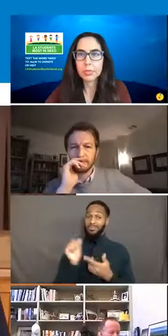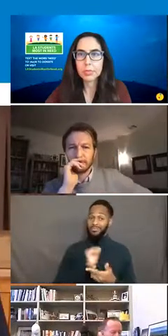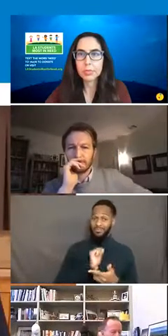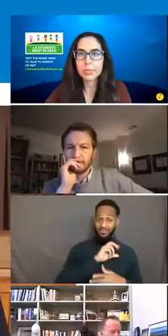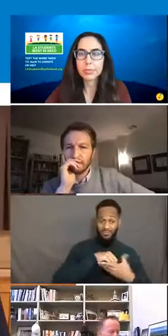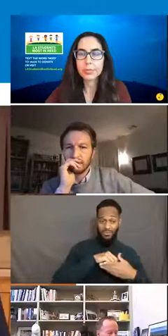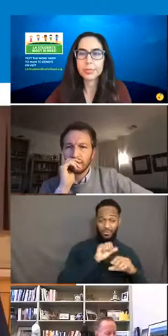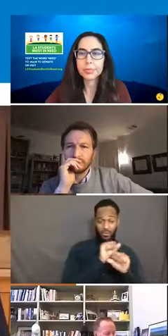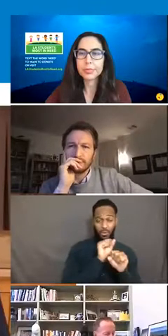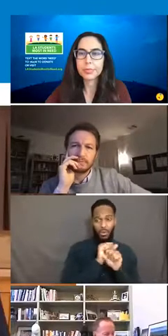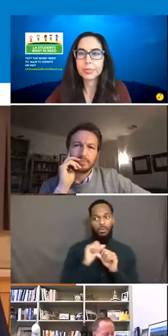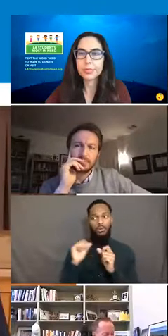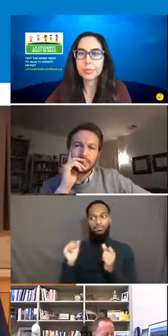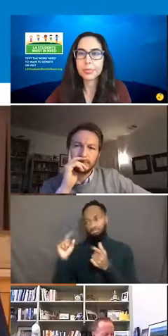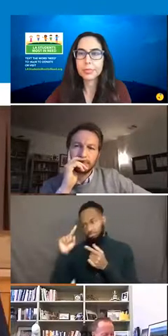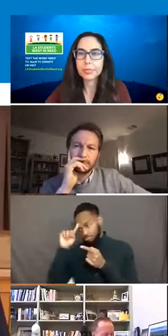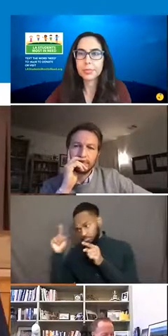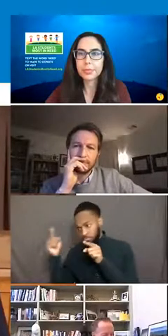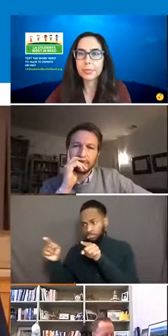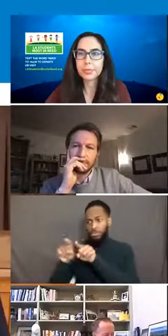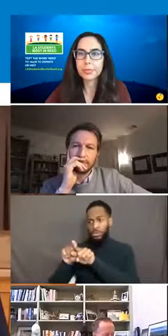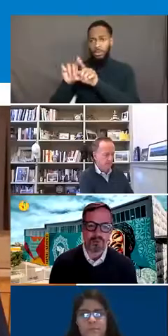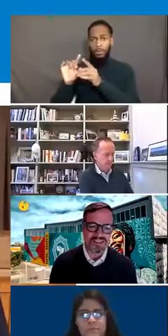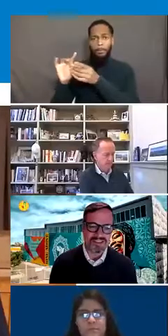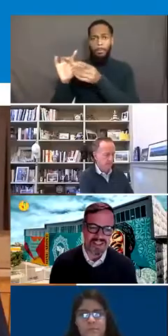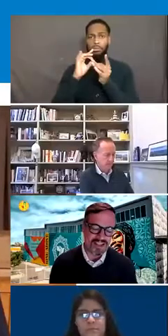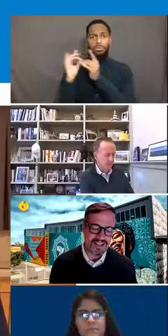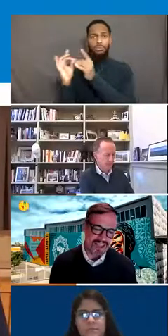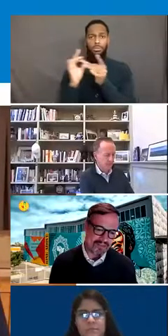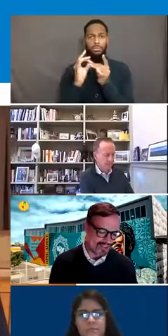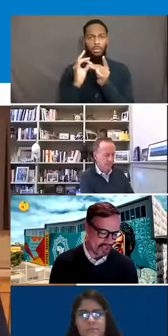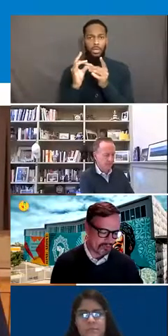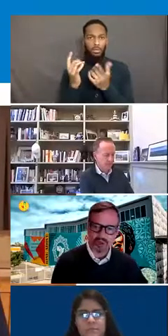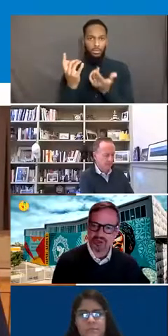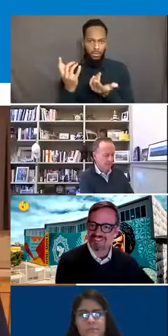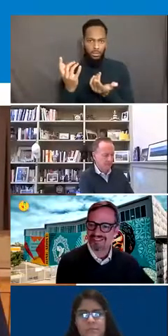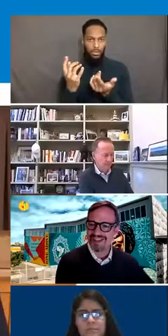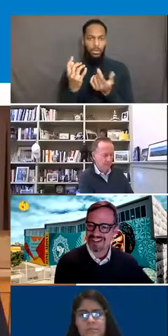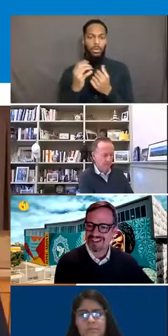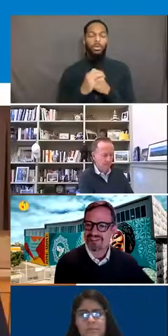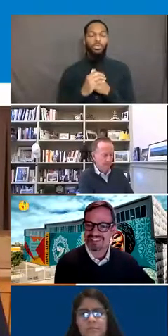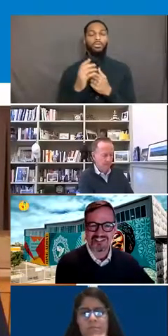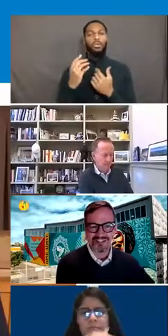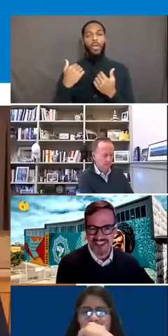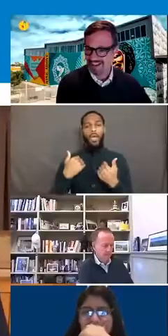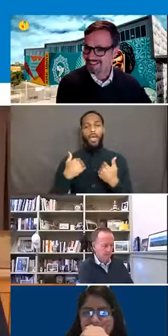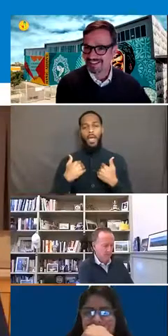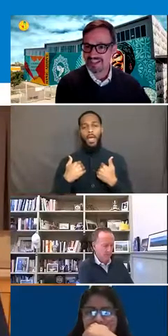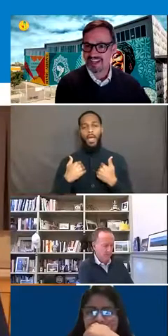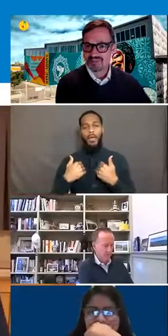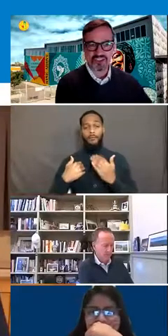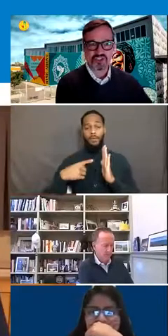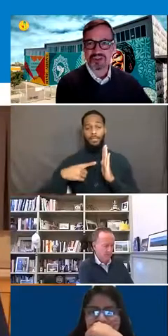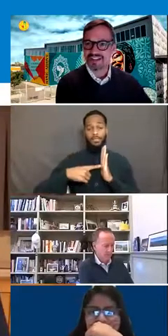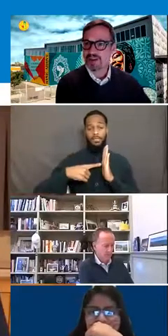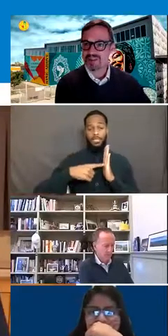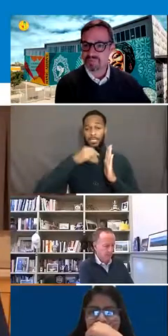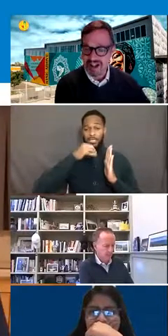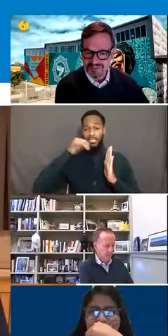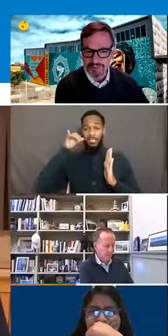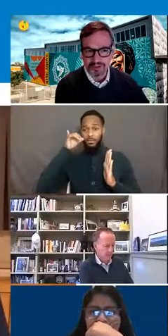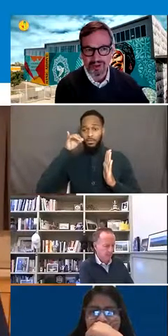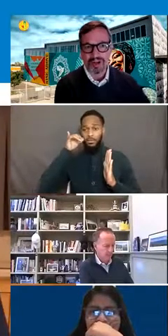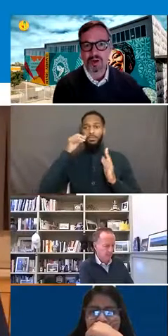common than separates us here. So we did have a self-imposed deadline of yesterday to get as much sorted out